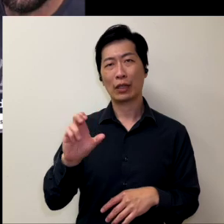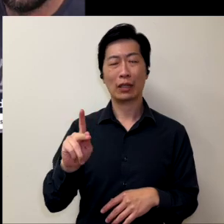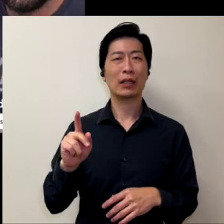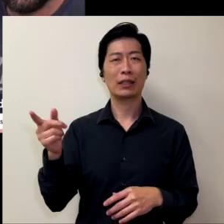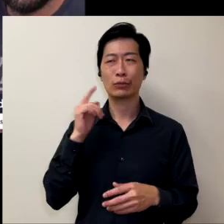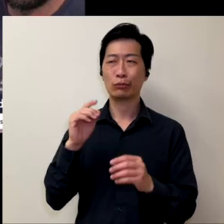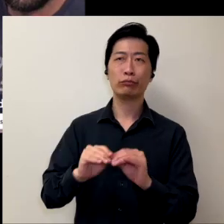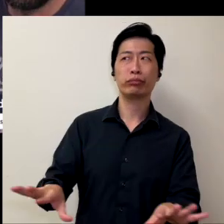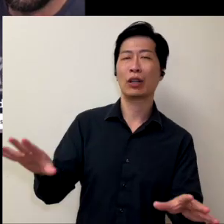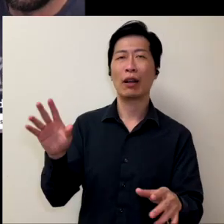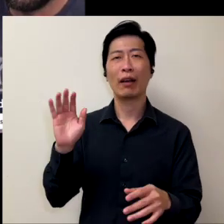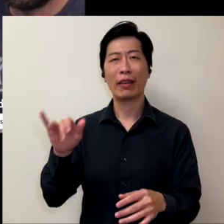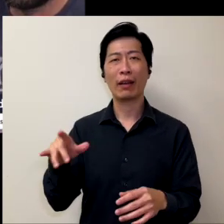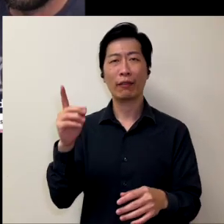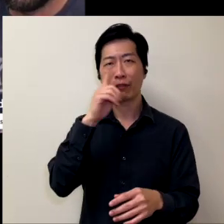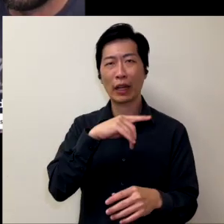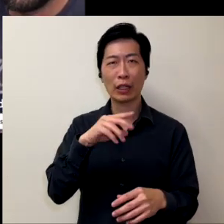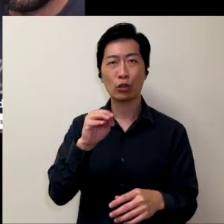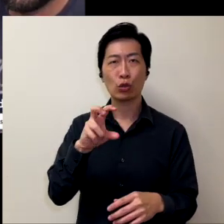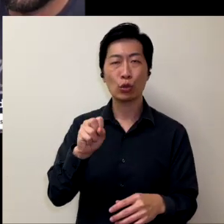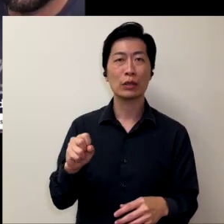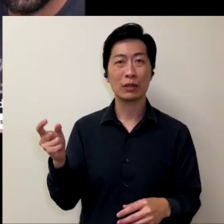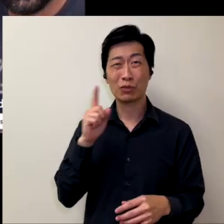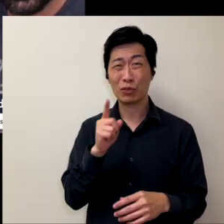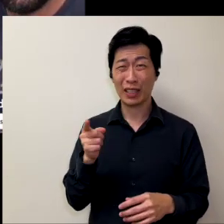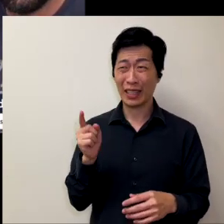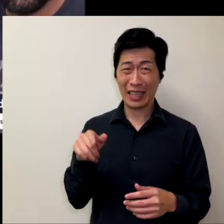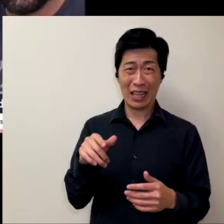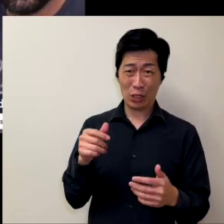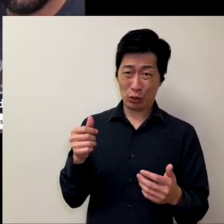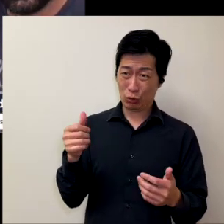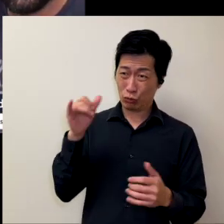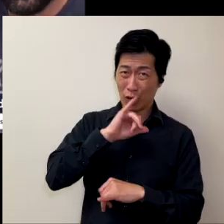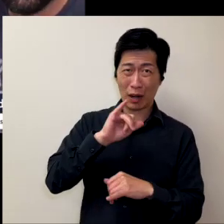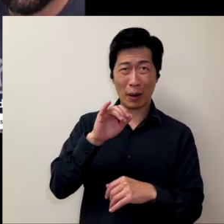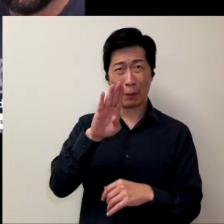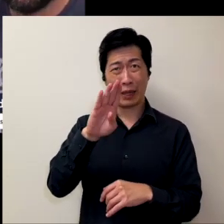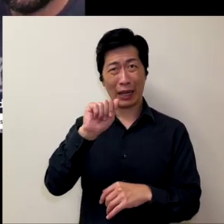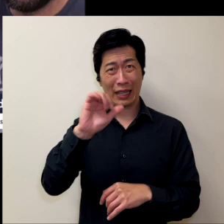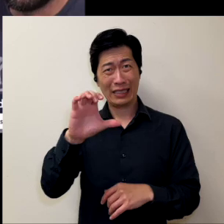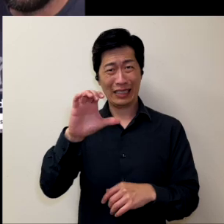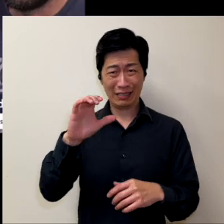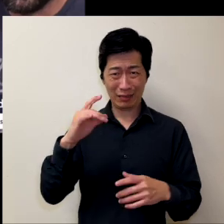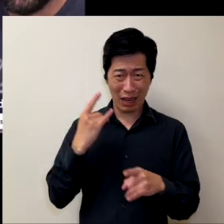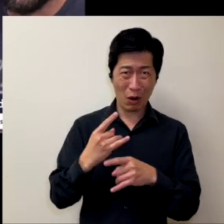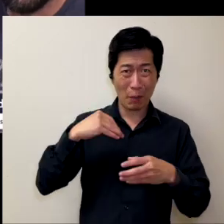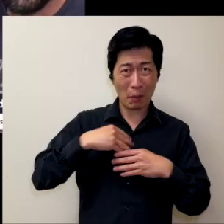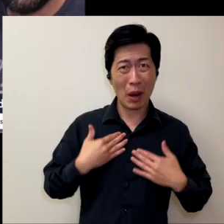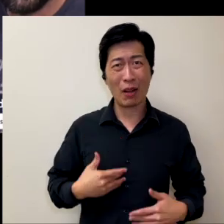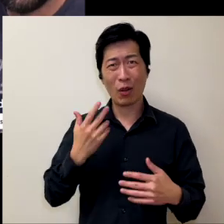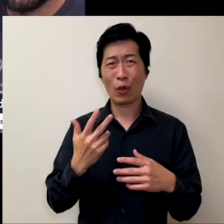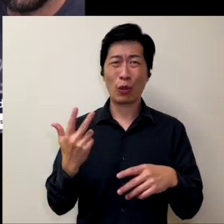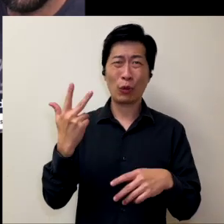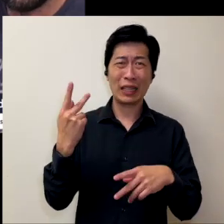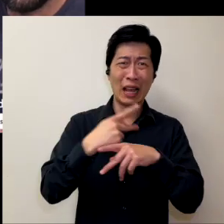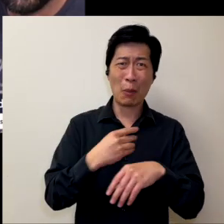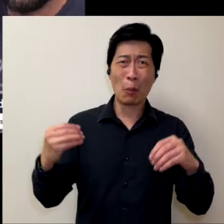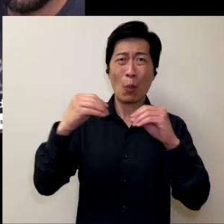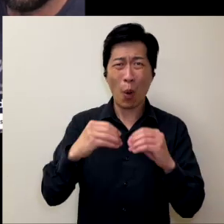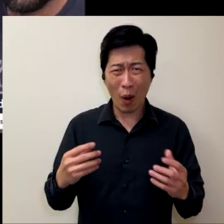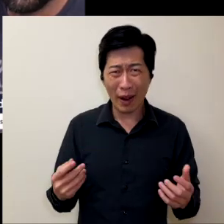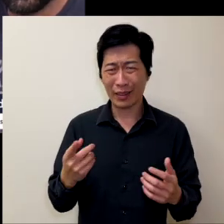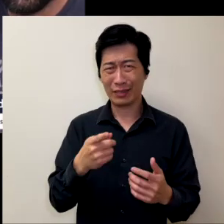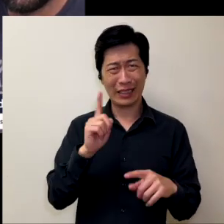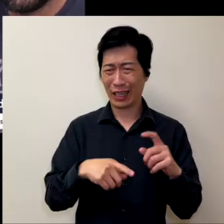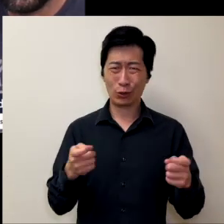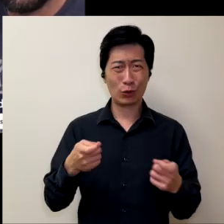Electrek, is spreading fake news. The person in question was 3 times above the legal limit of alcohol, which means you can intervene if necessary. Also, it hasn't been